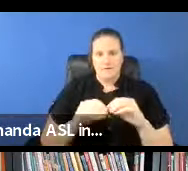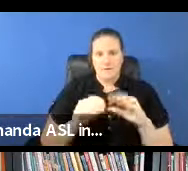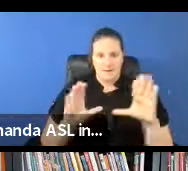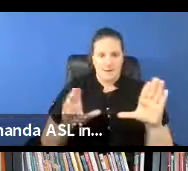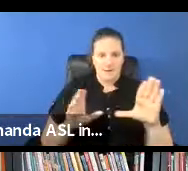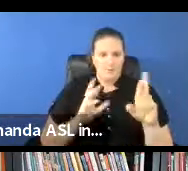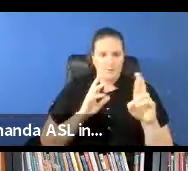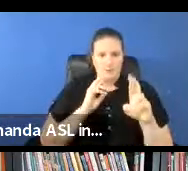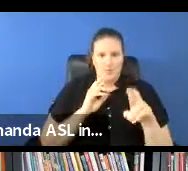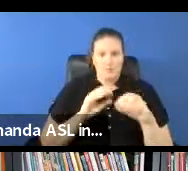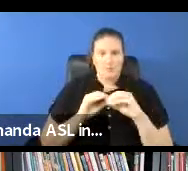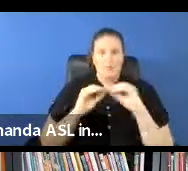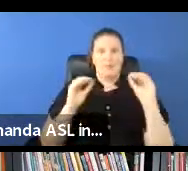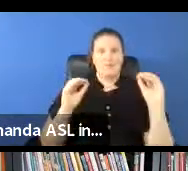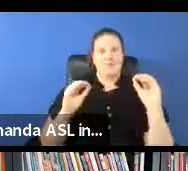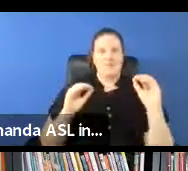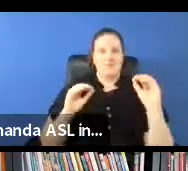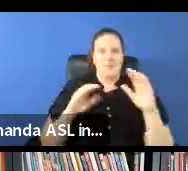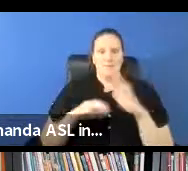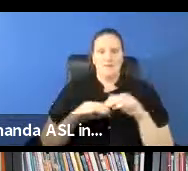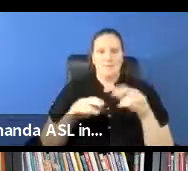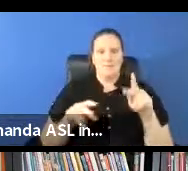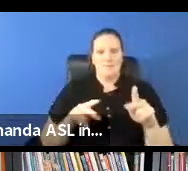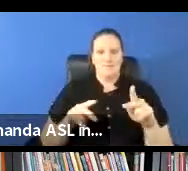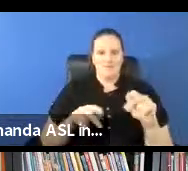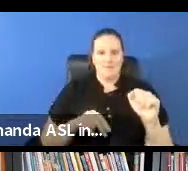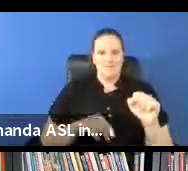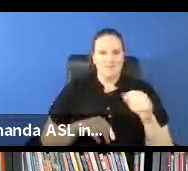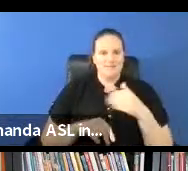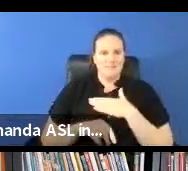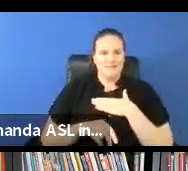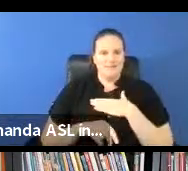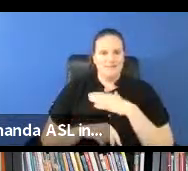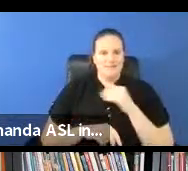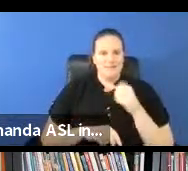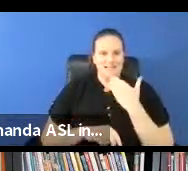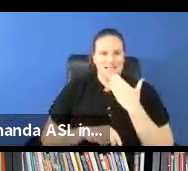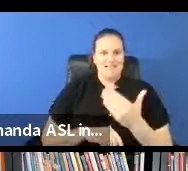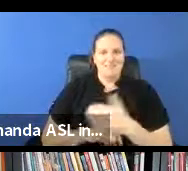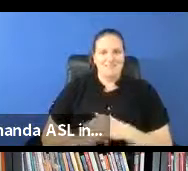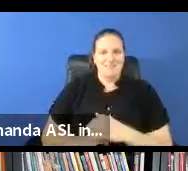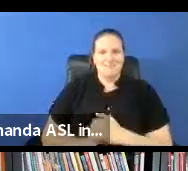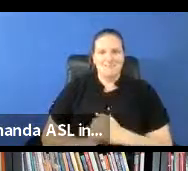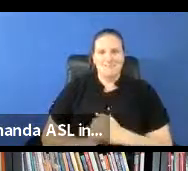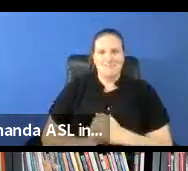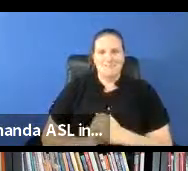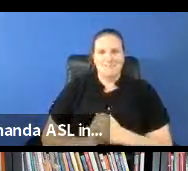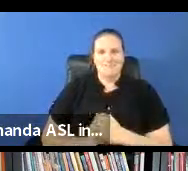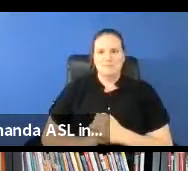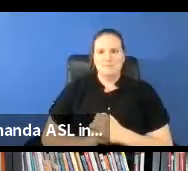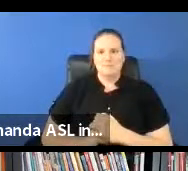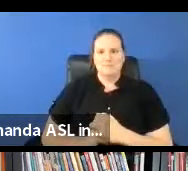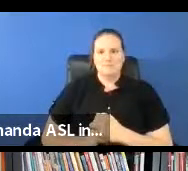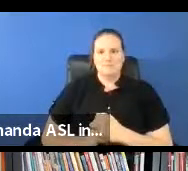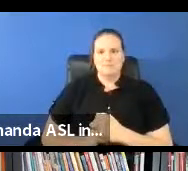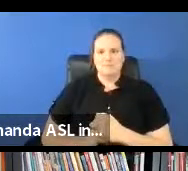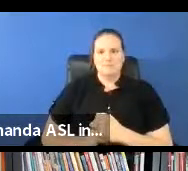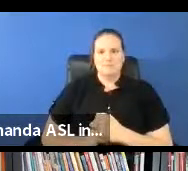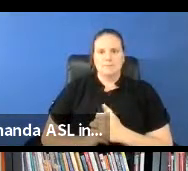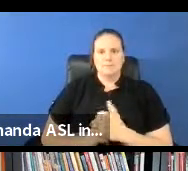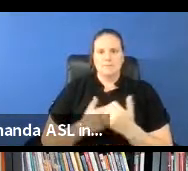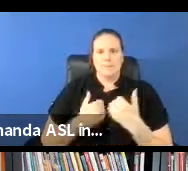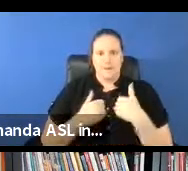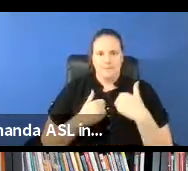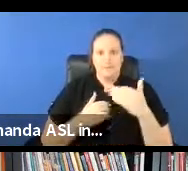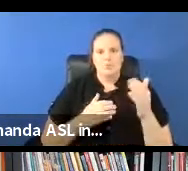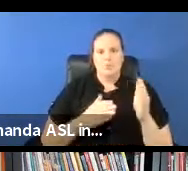on people and then looking for other people to respond. So yes, absolutely. Thank you. Well, there definitely are ways